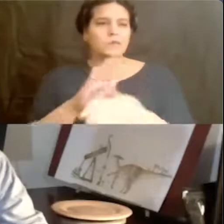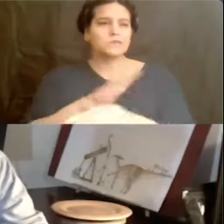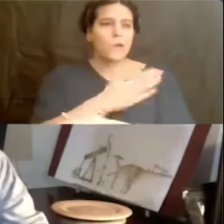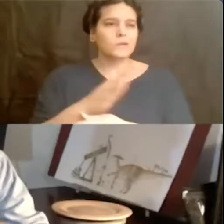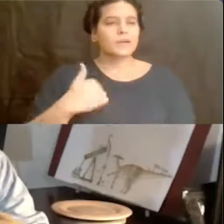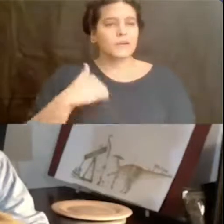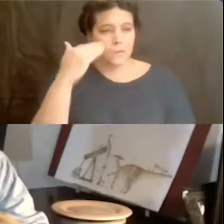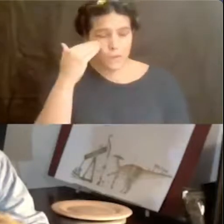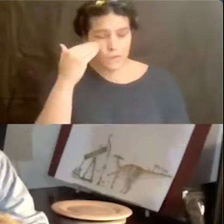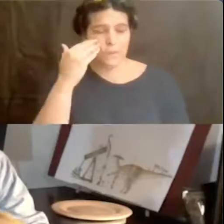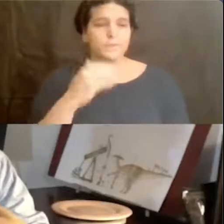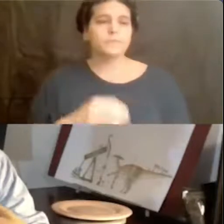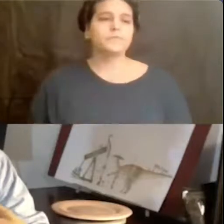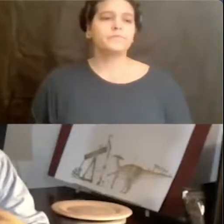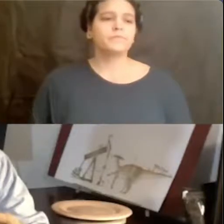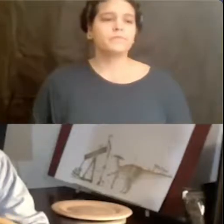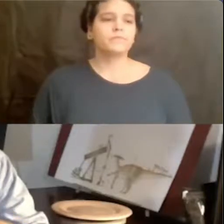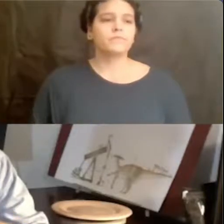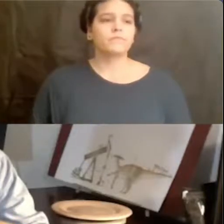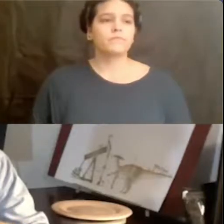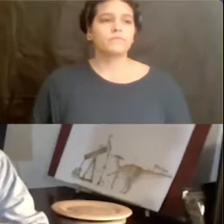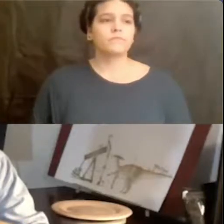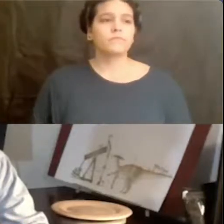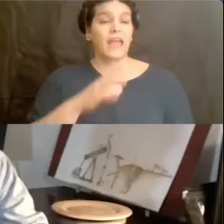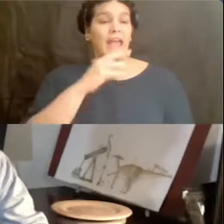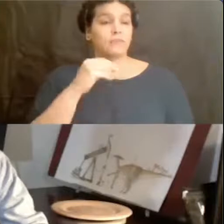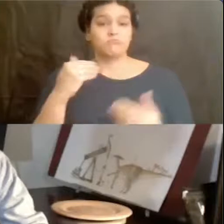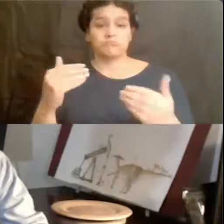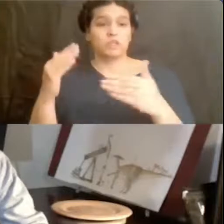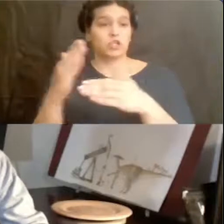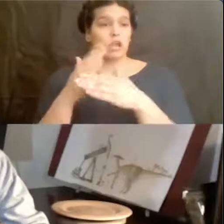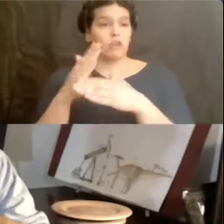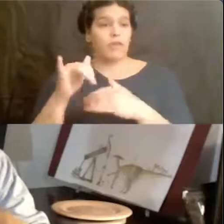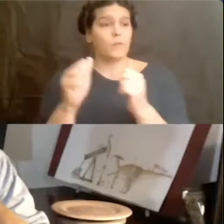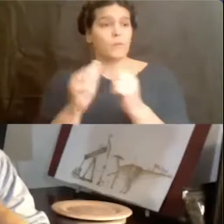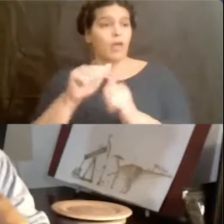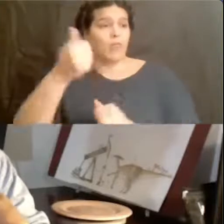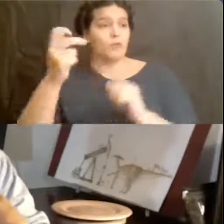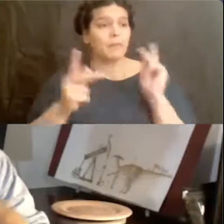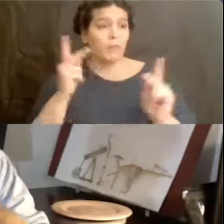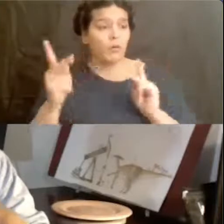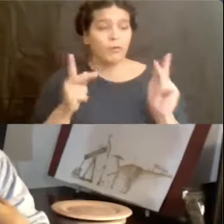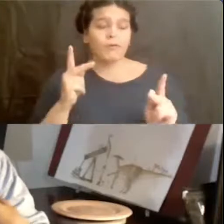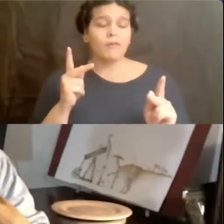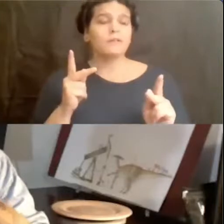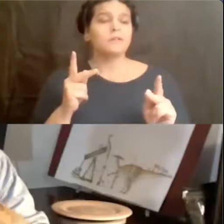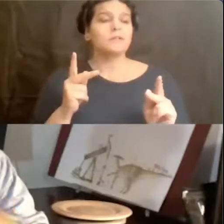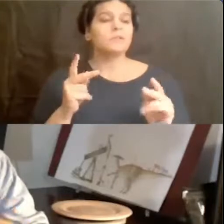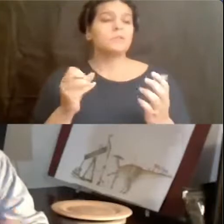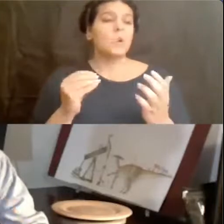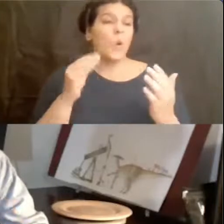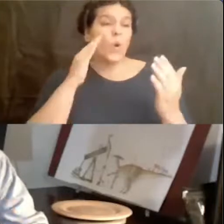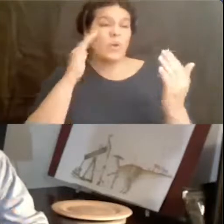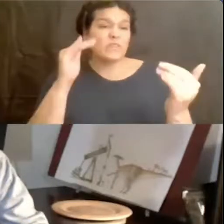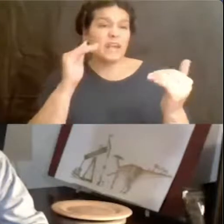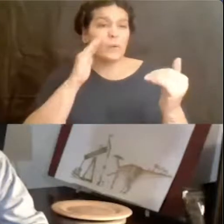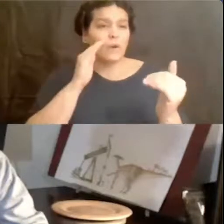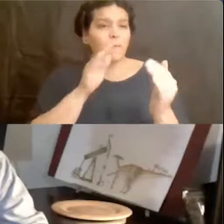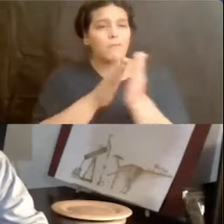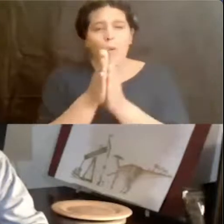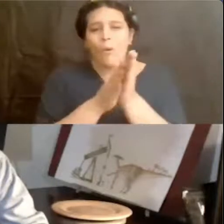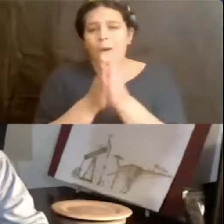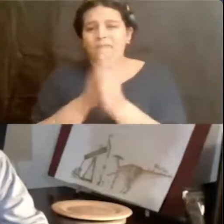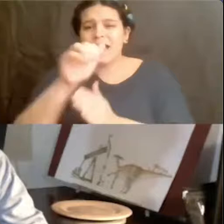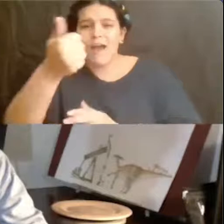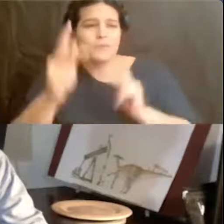know, and share that with other people. So hopefully it motivates other people to do the same